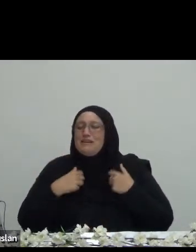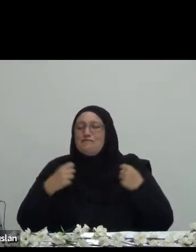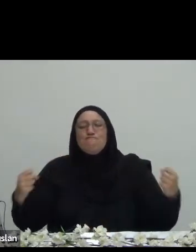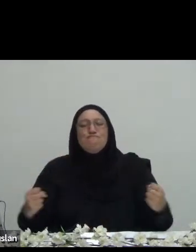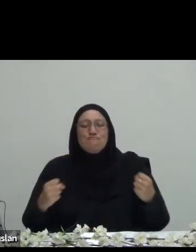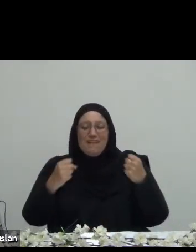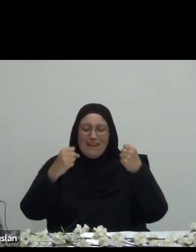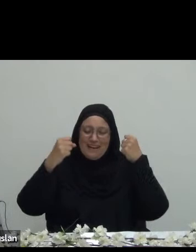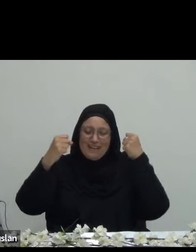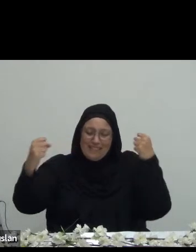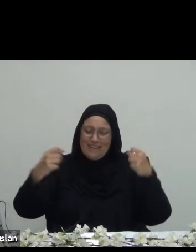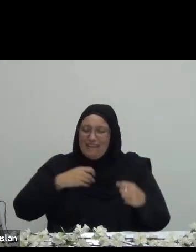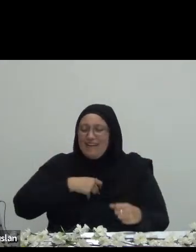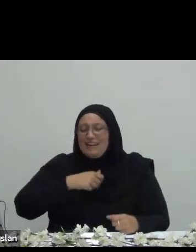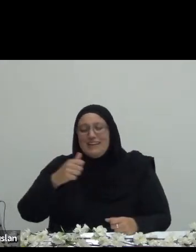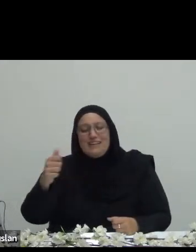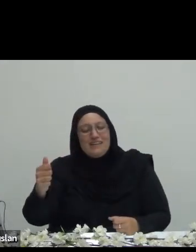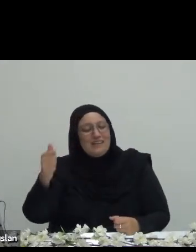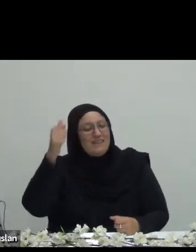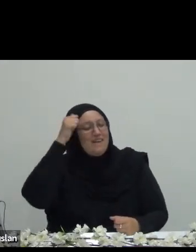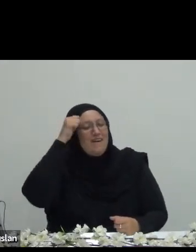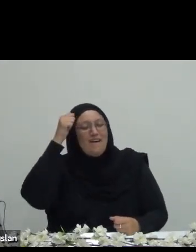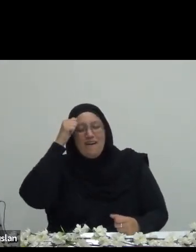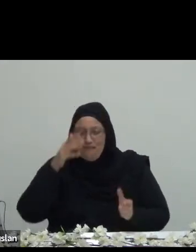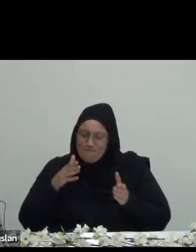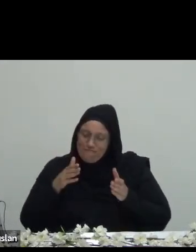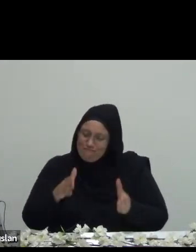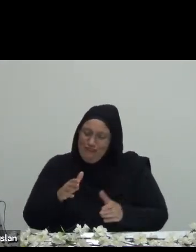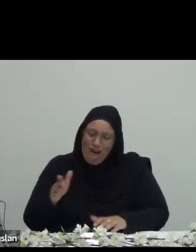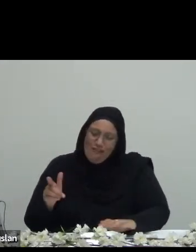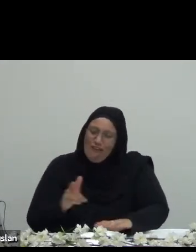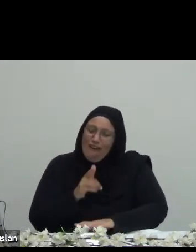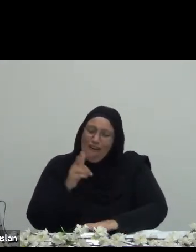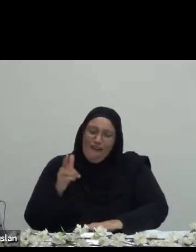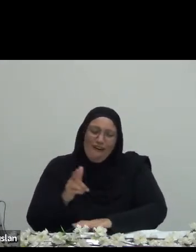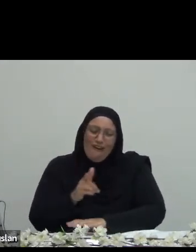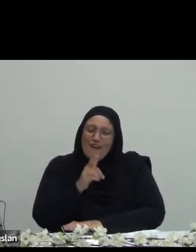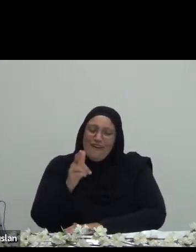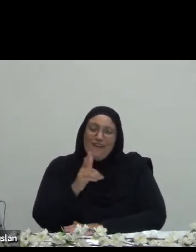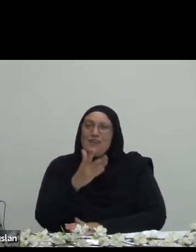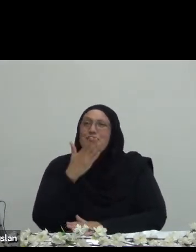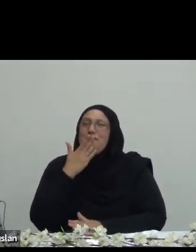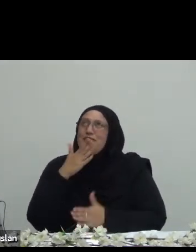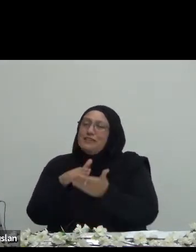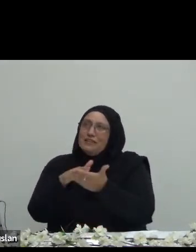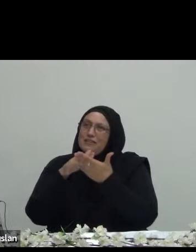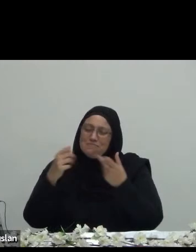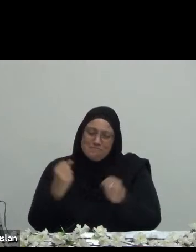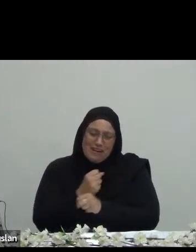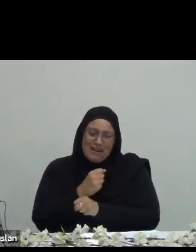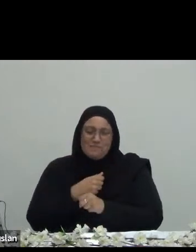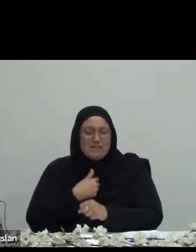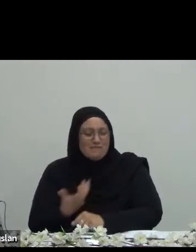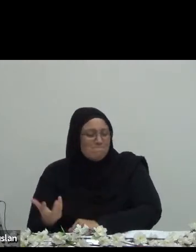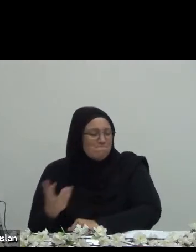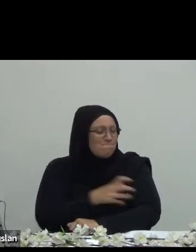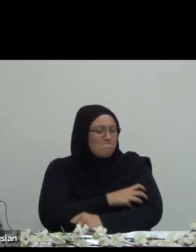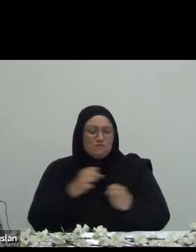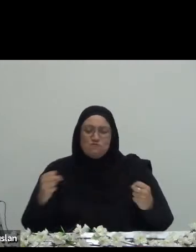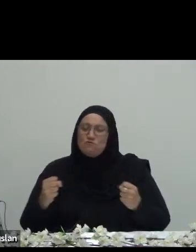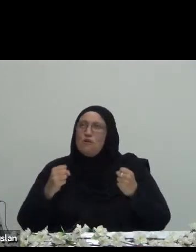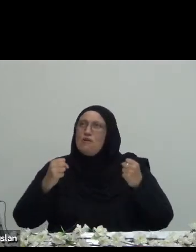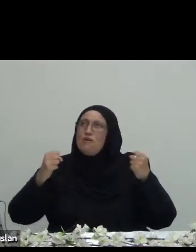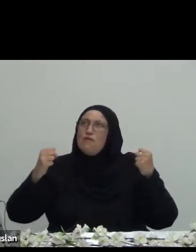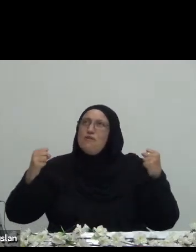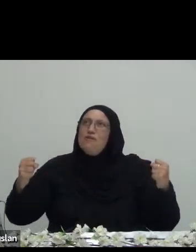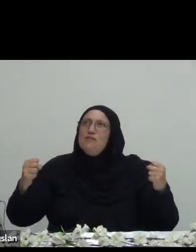I know the road is long. Make me strong. Sometimes